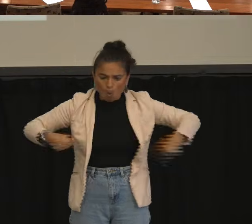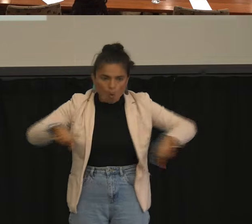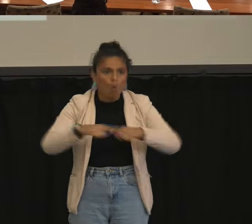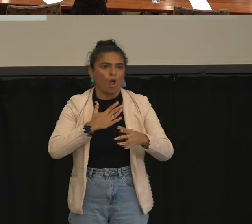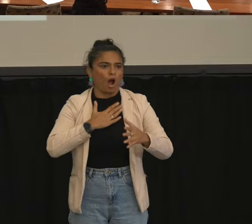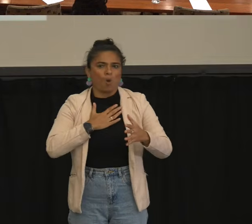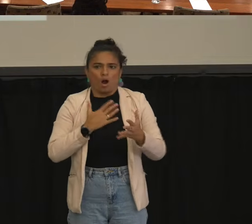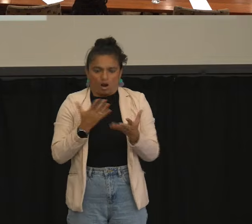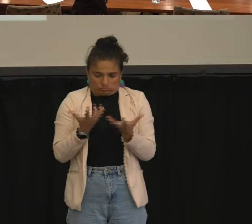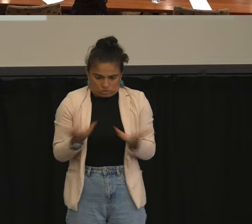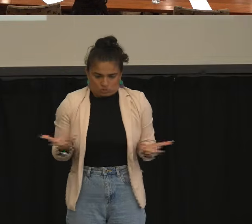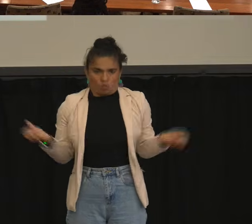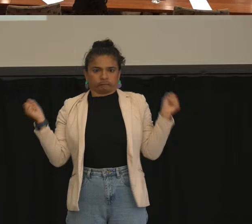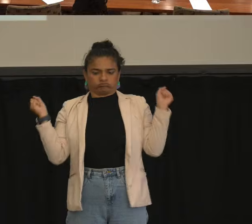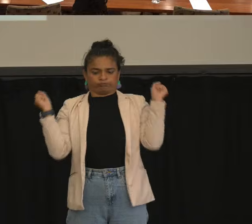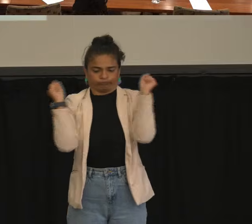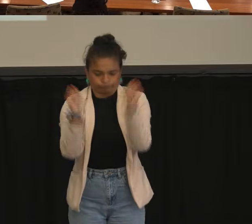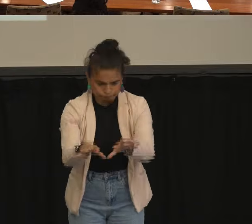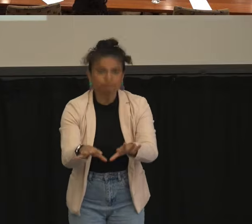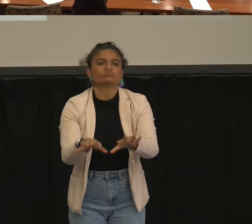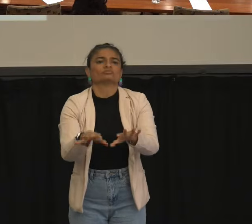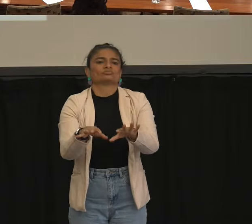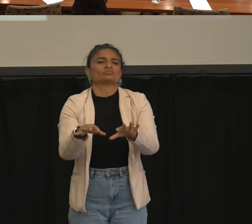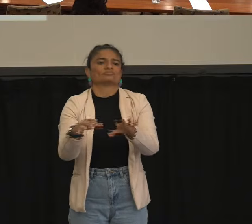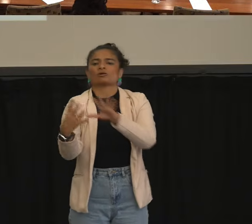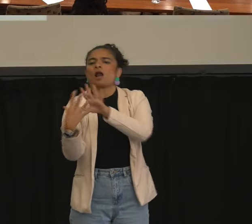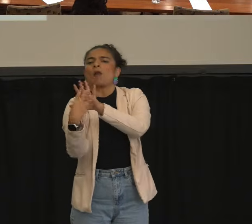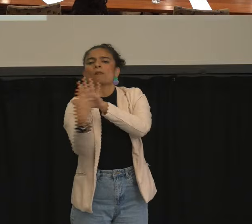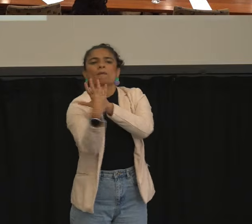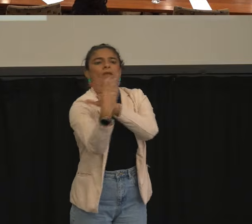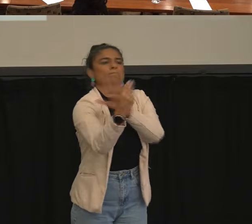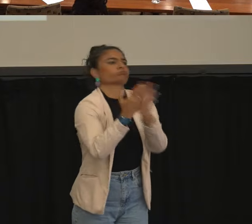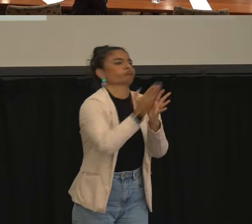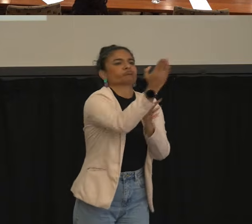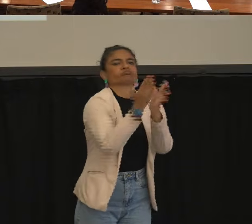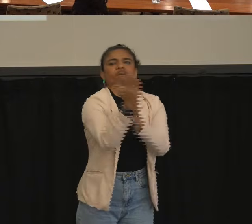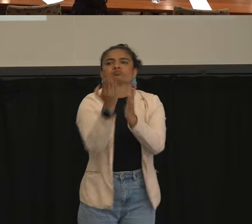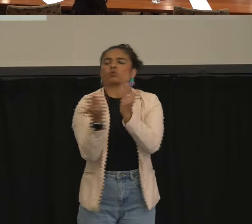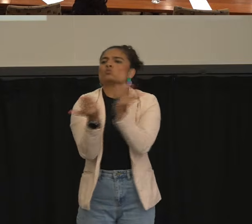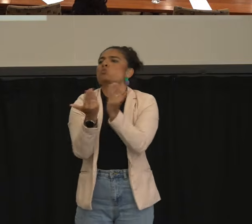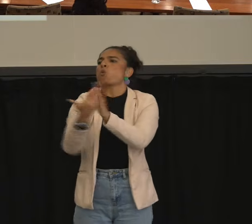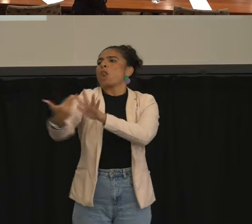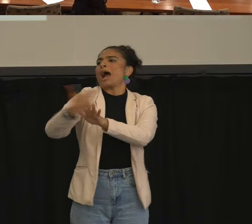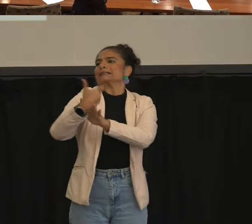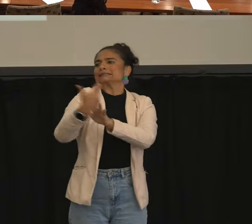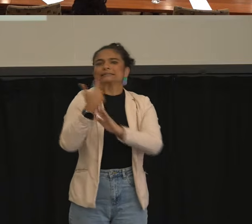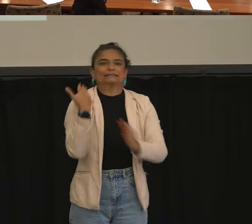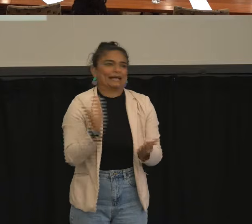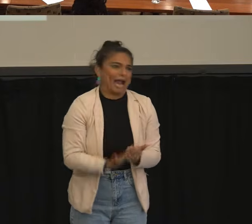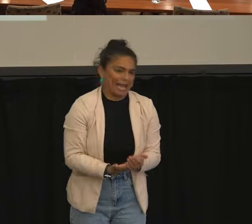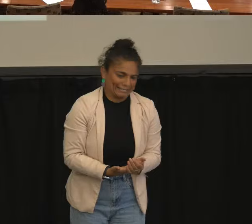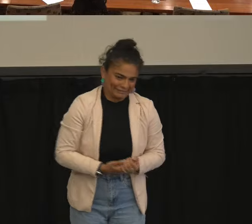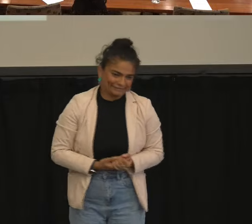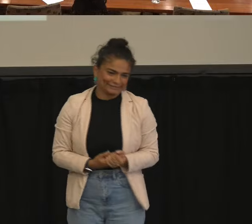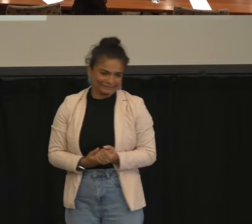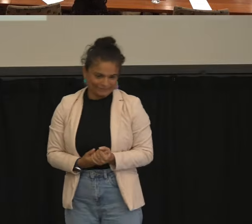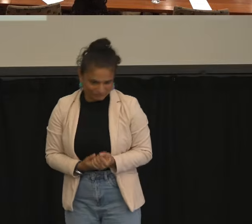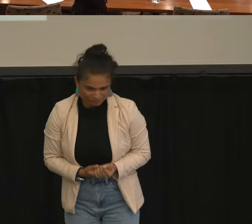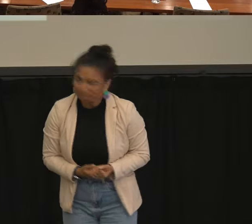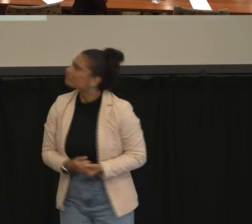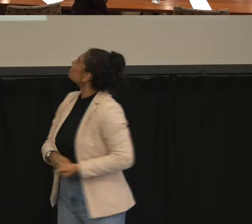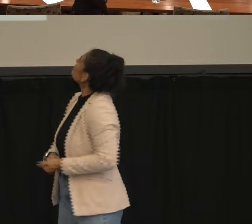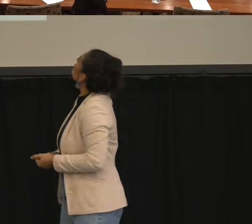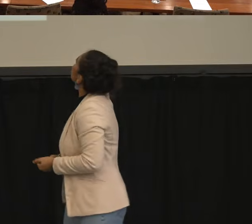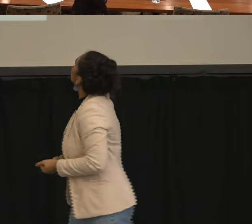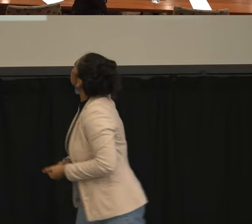as simple. We wanted to be centralized. We also wanted to make sure that everything was on there that would be accessible to all the schools, would